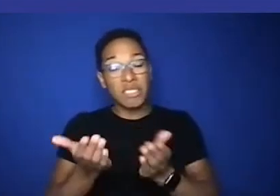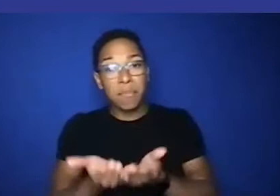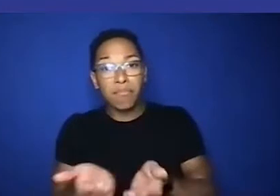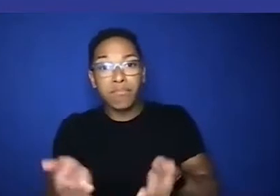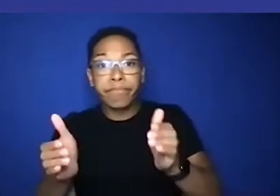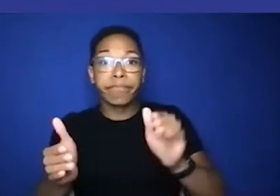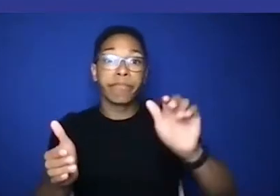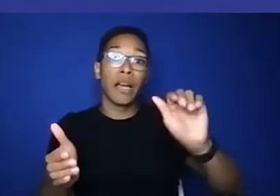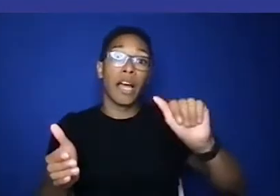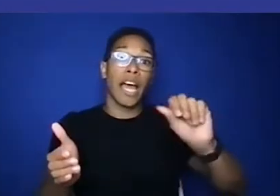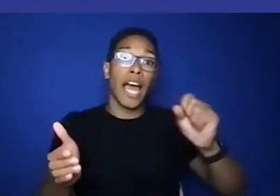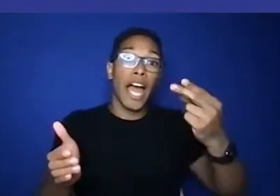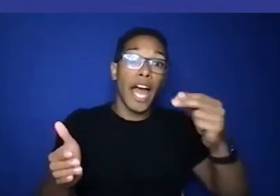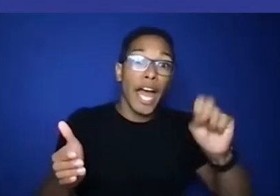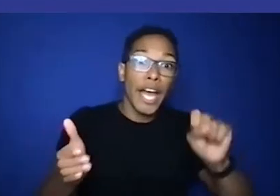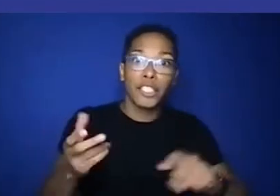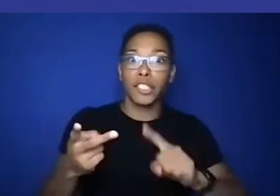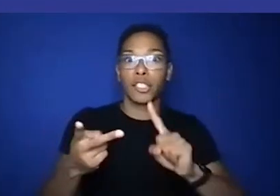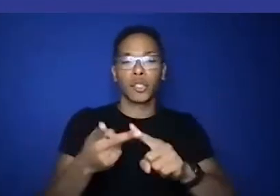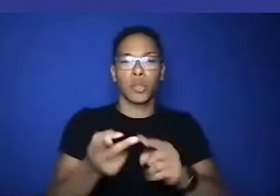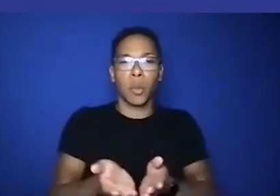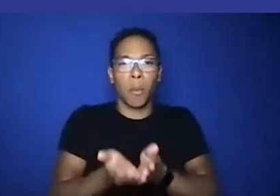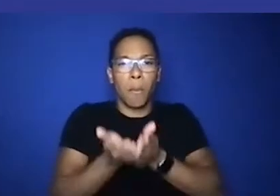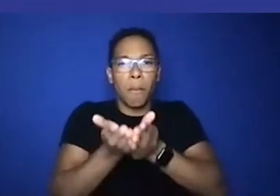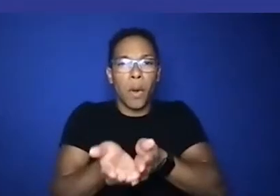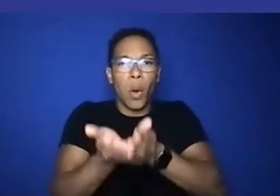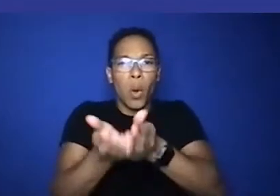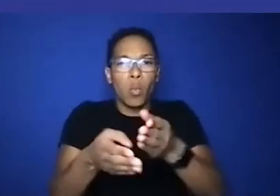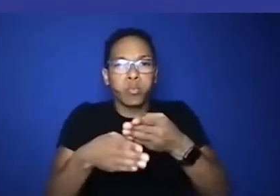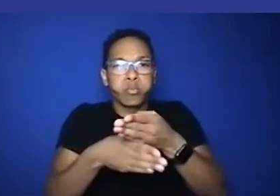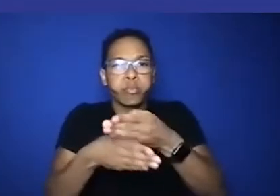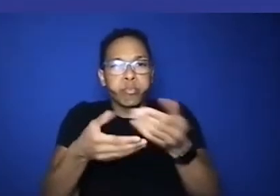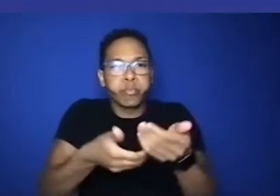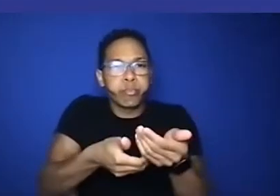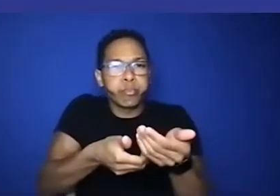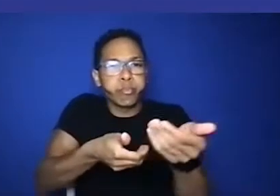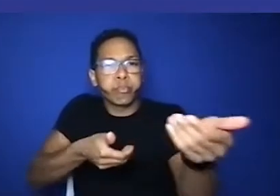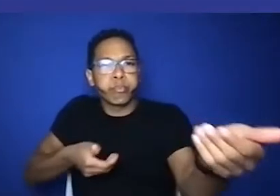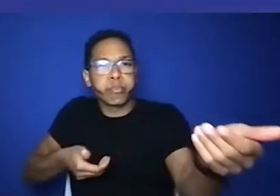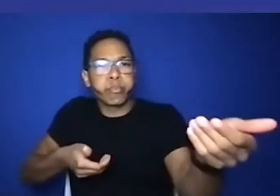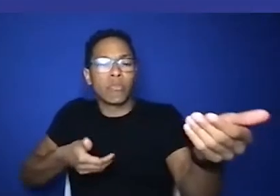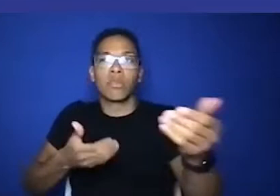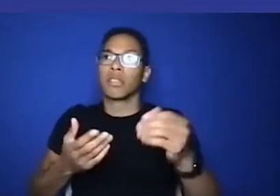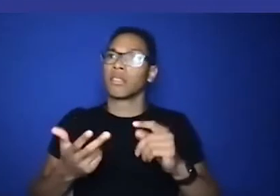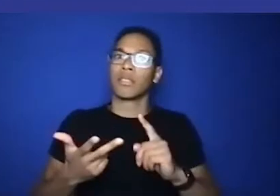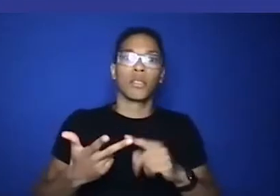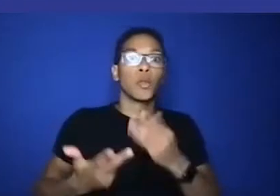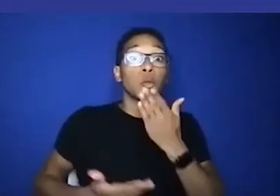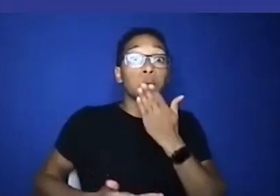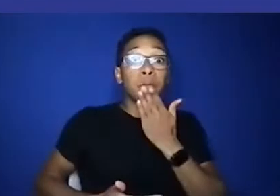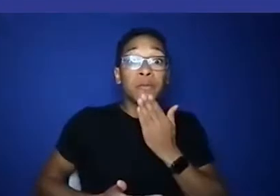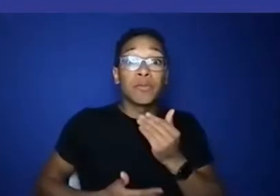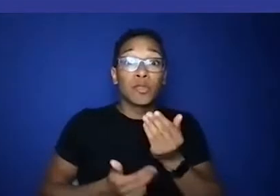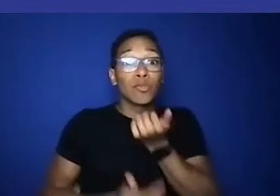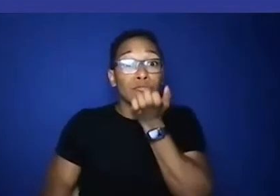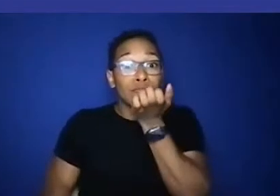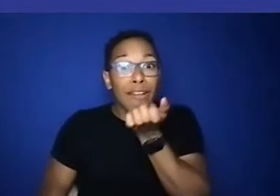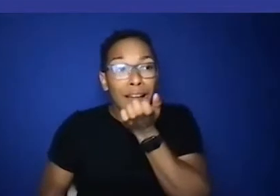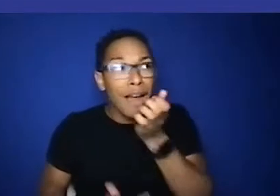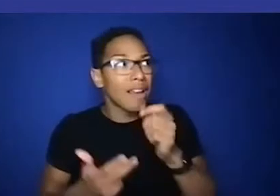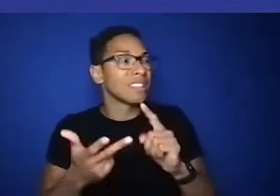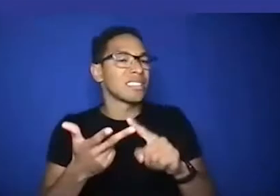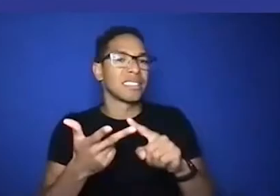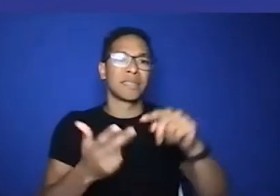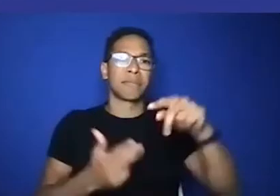paddles, and bows occupied the different kinds of shelves. There were sweetgrass combs and engraved pipe bowls